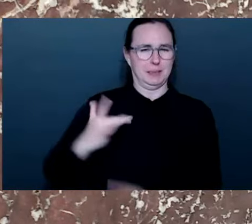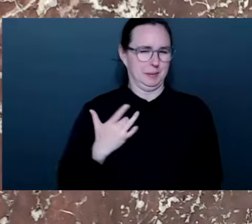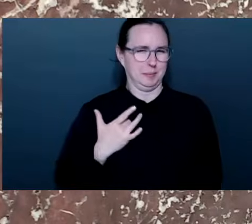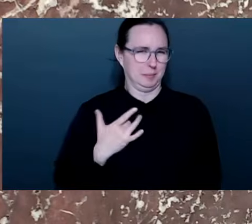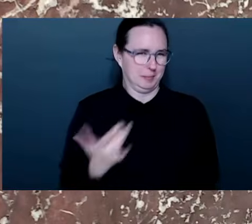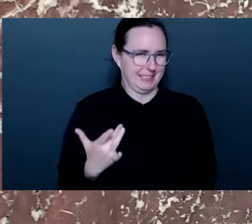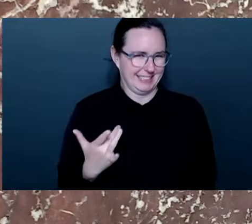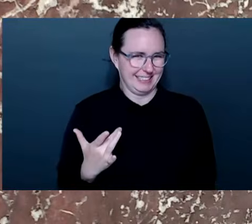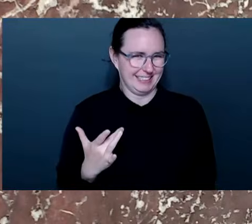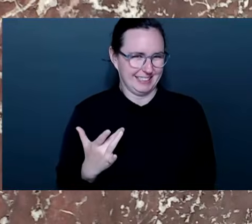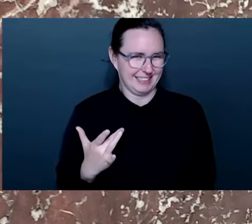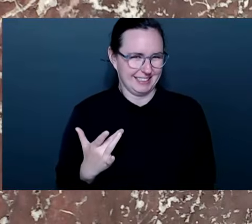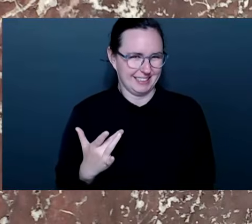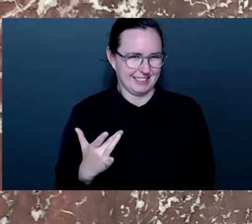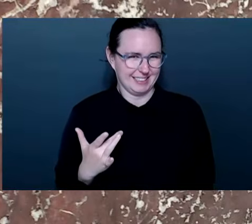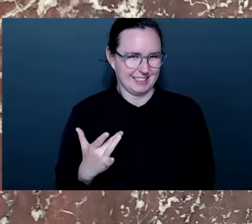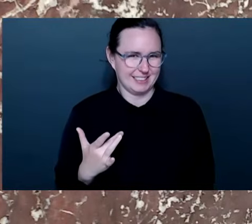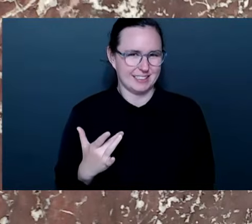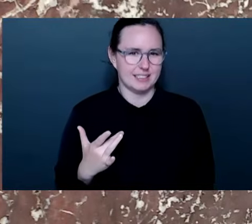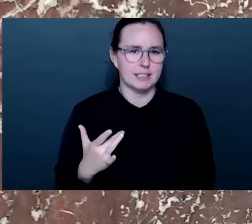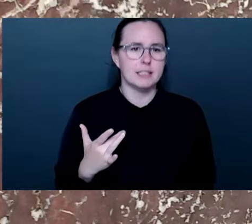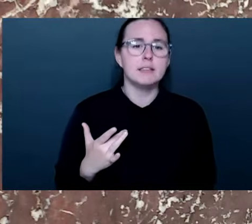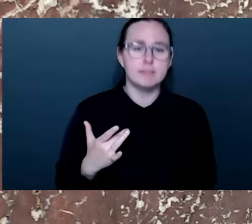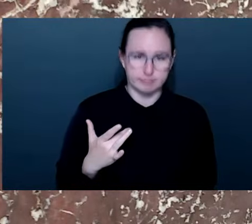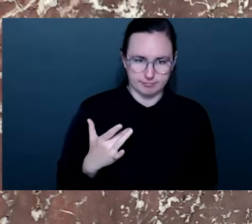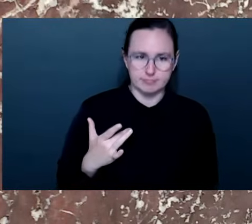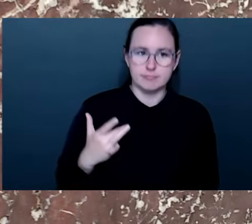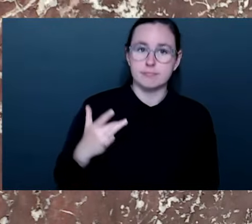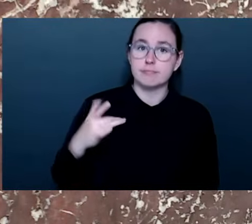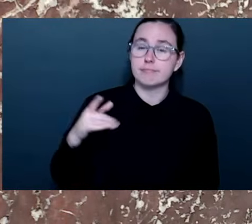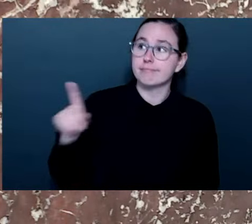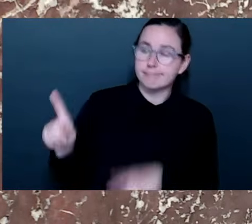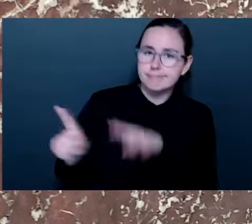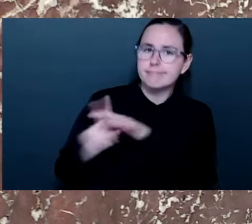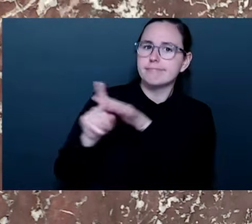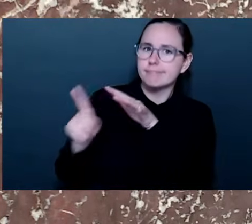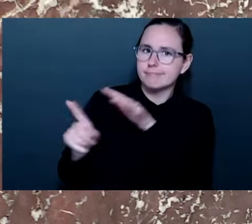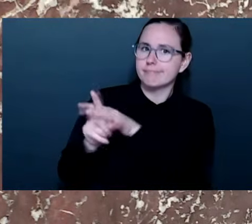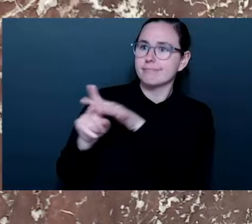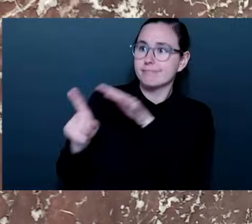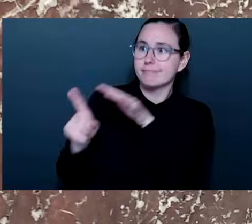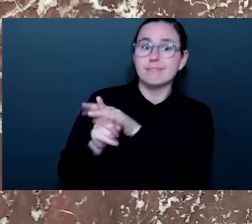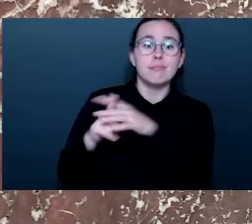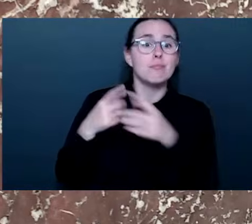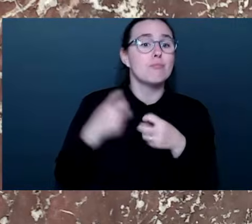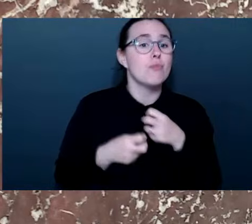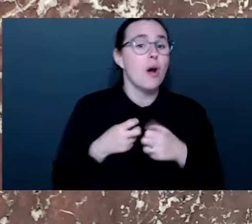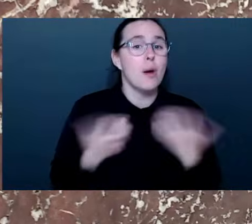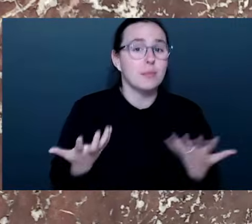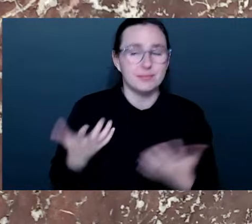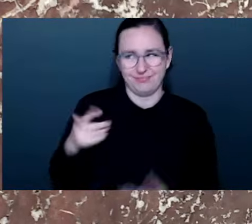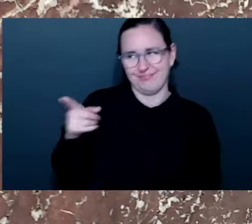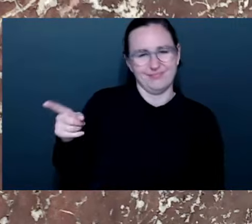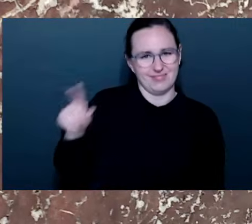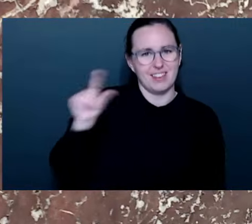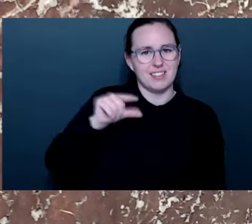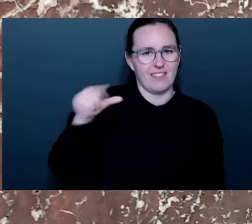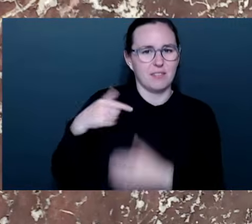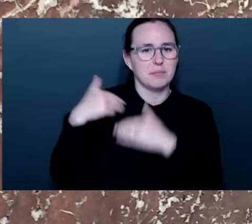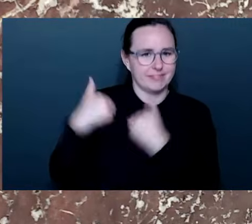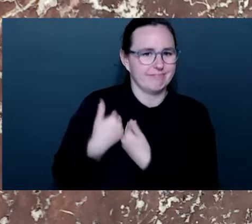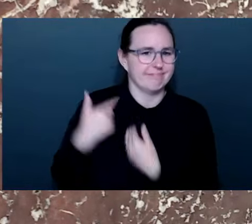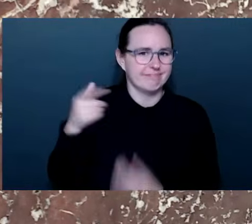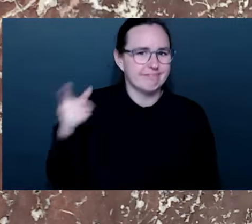watch, and in fact, municipalities and small businesses have been pleading for help from this government for years about the cost